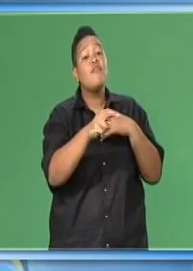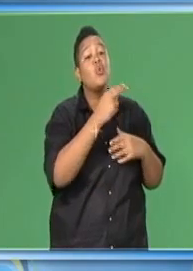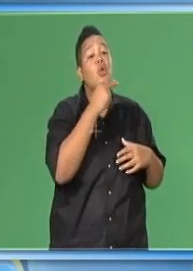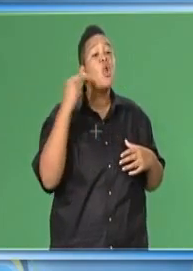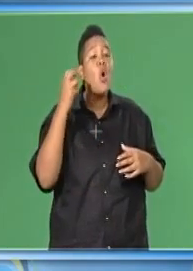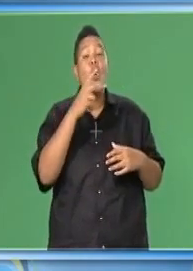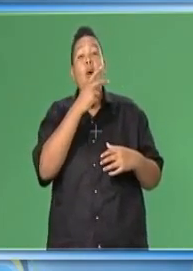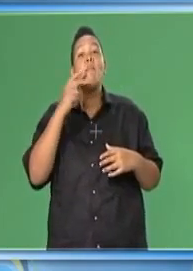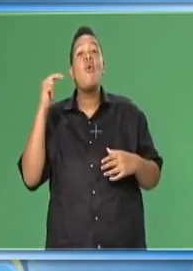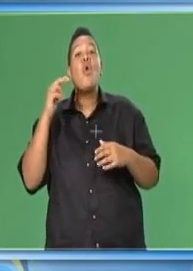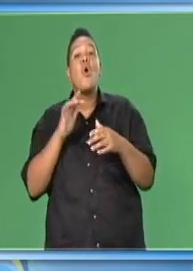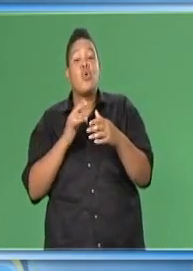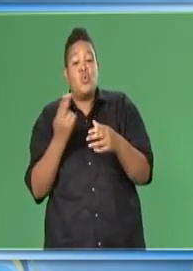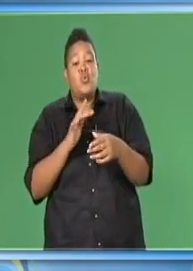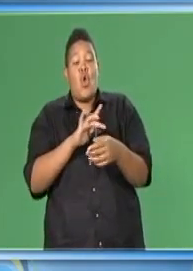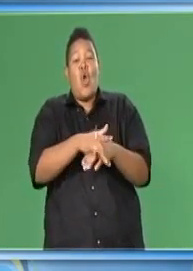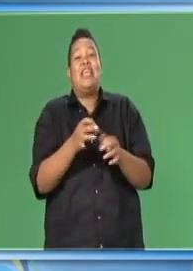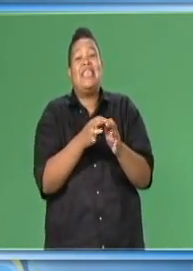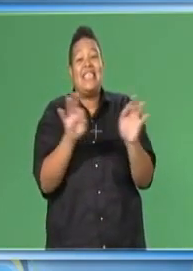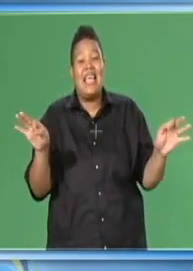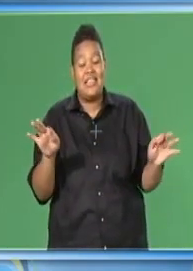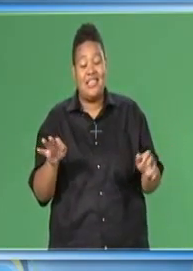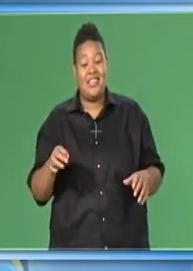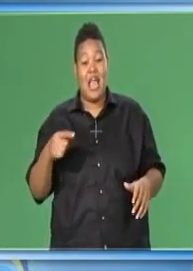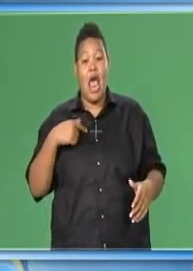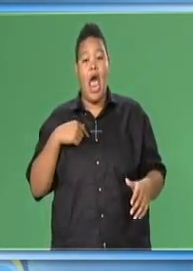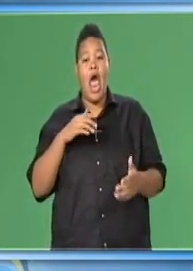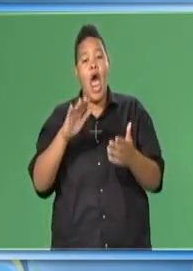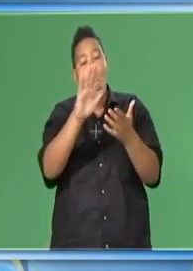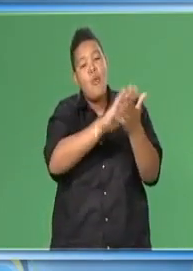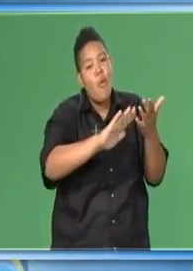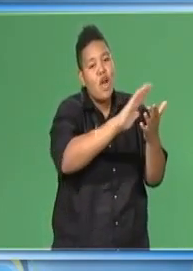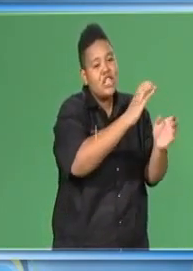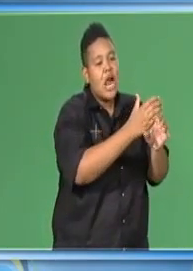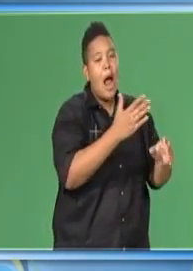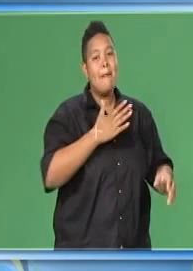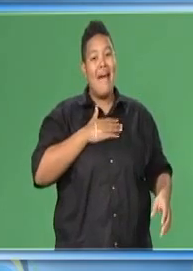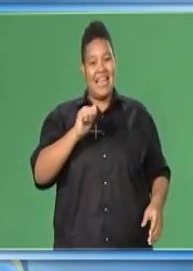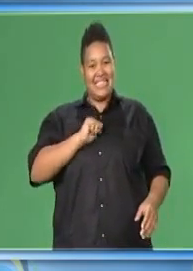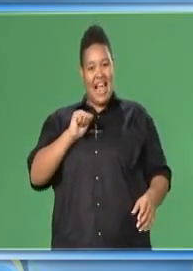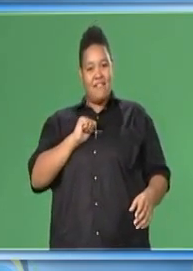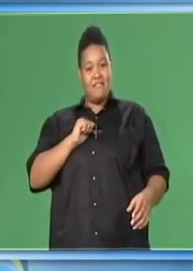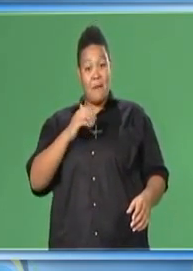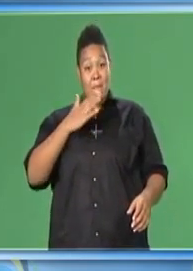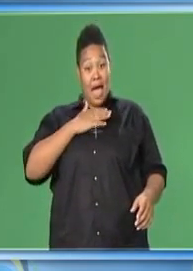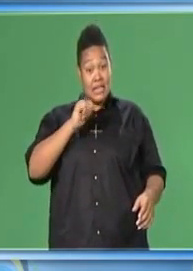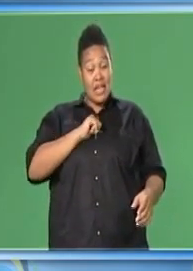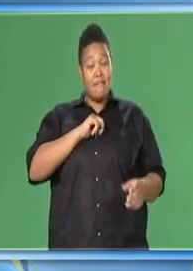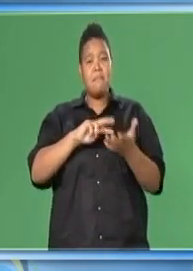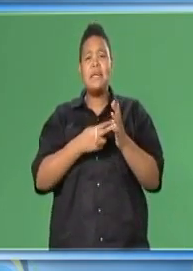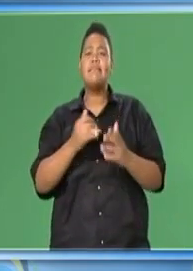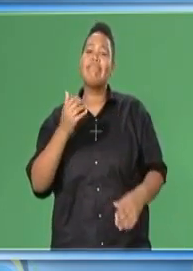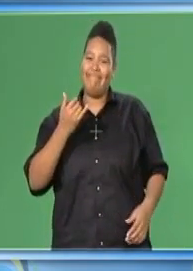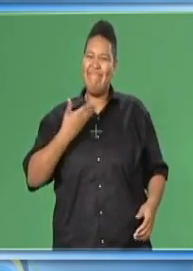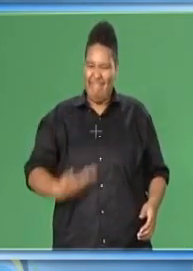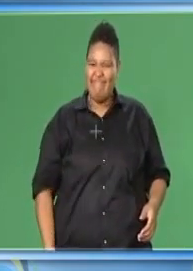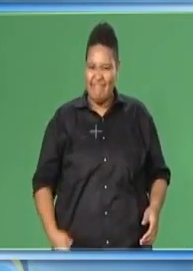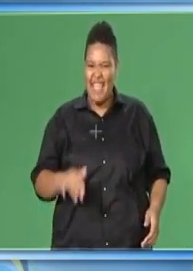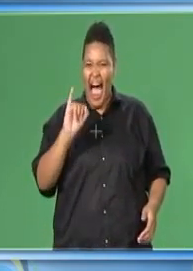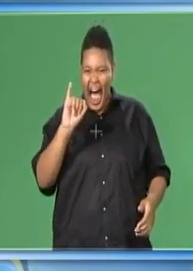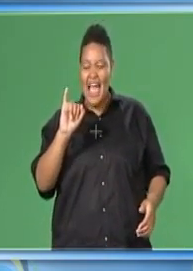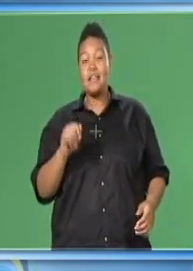earlier in the sentence. So, I washed the car myself. Myself refers to I. Sharon washed